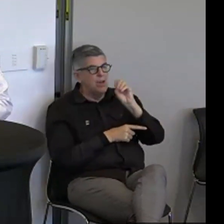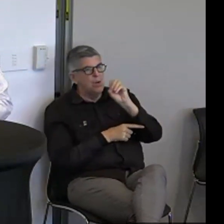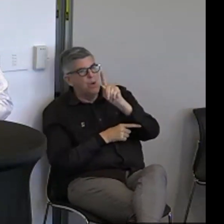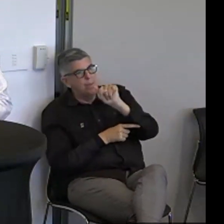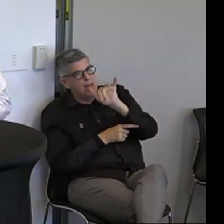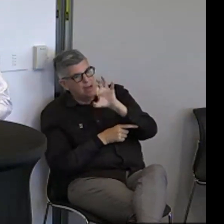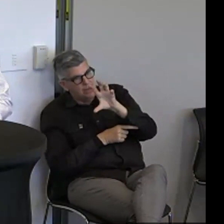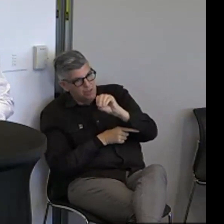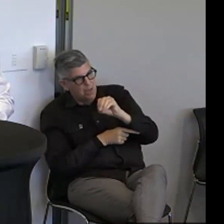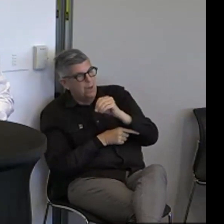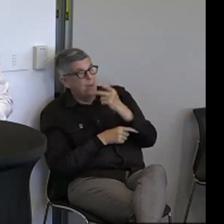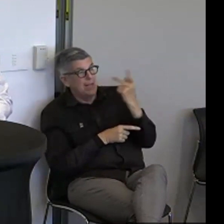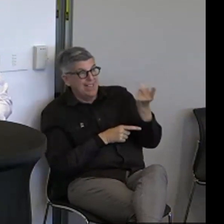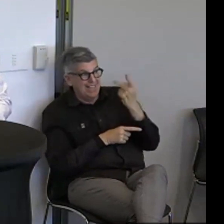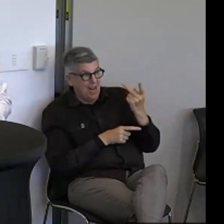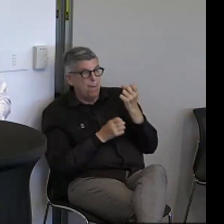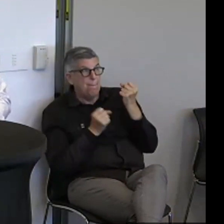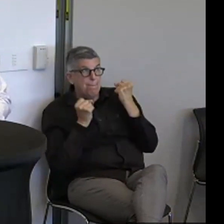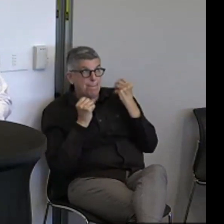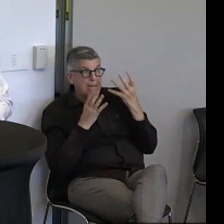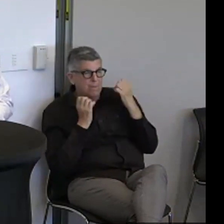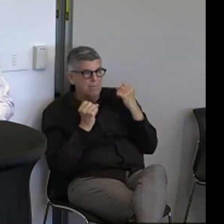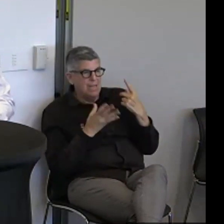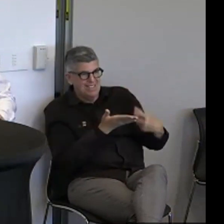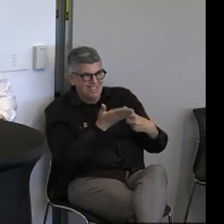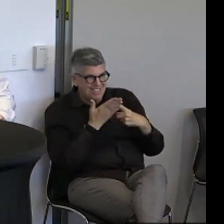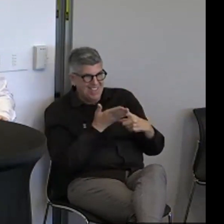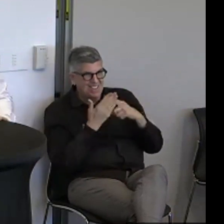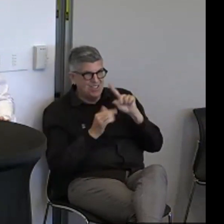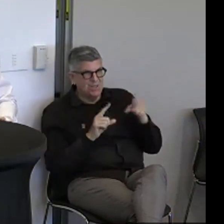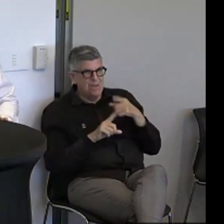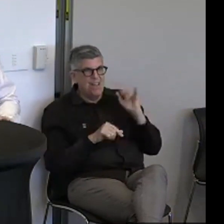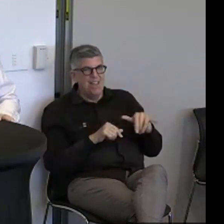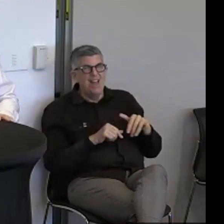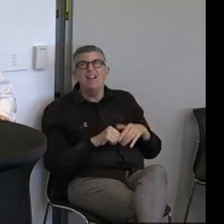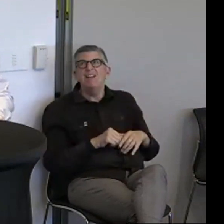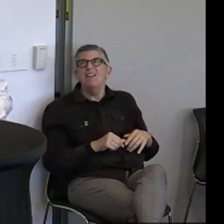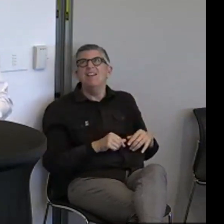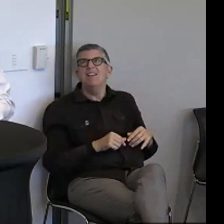many, many conversations about that.